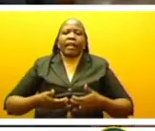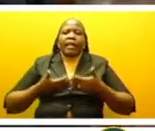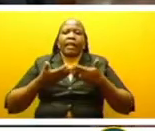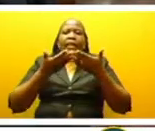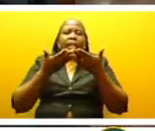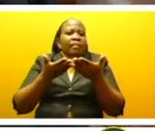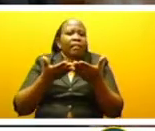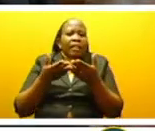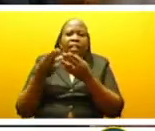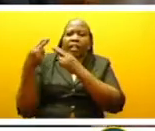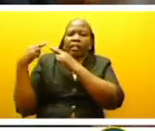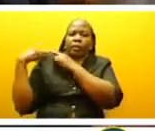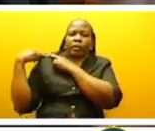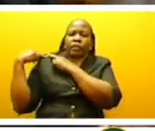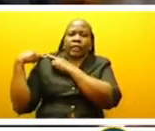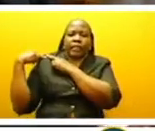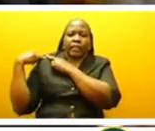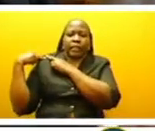roles